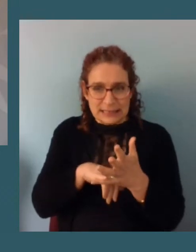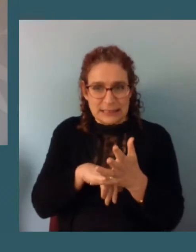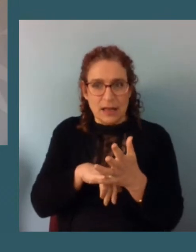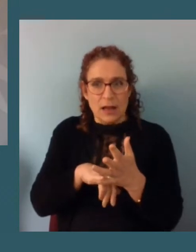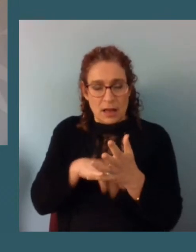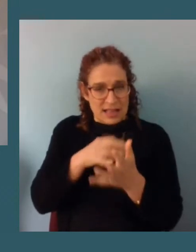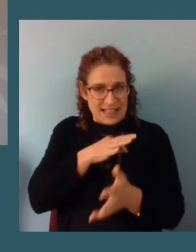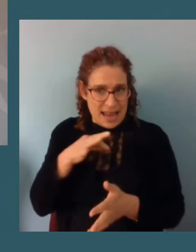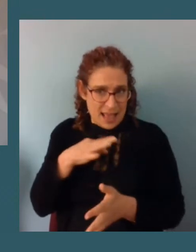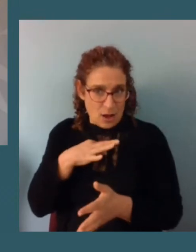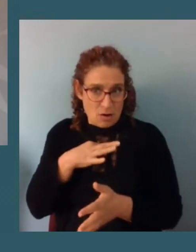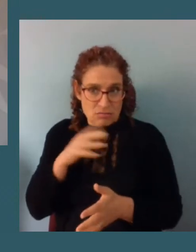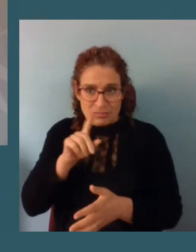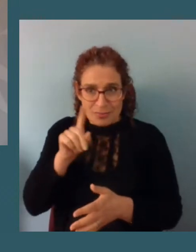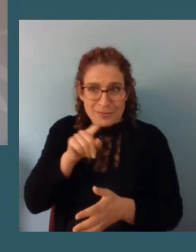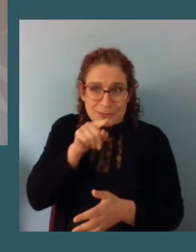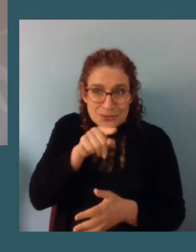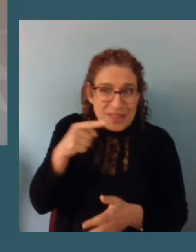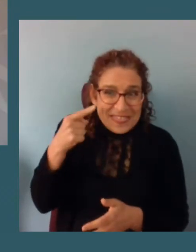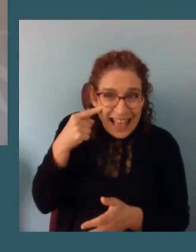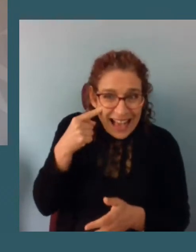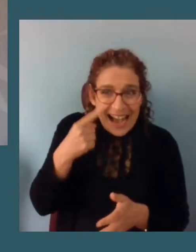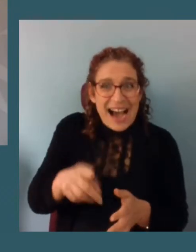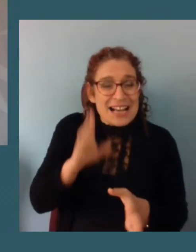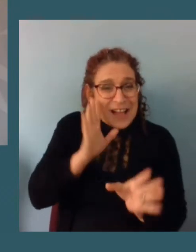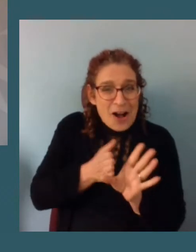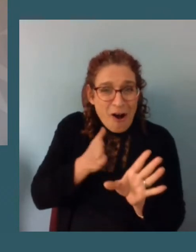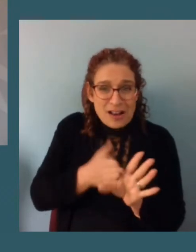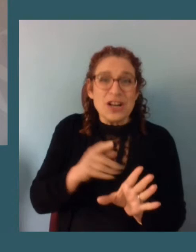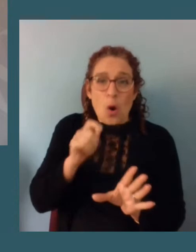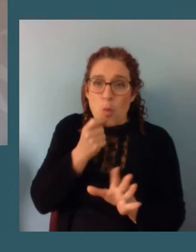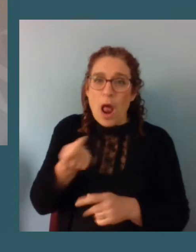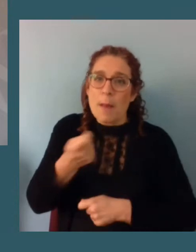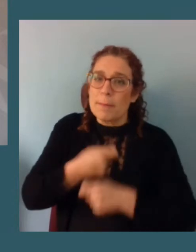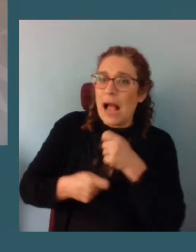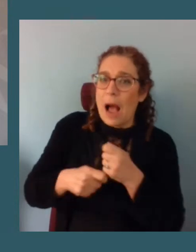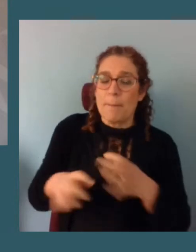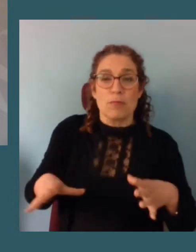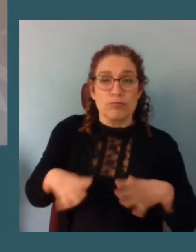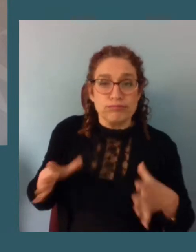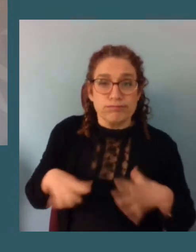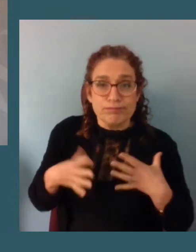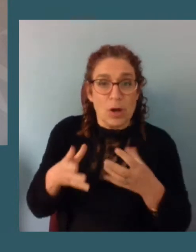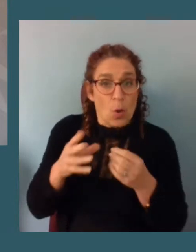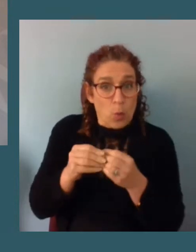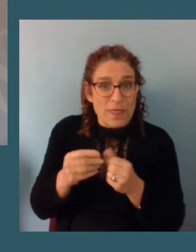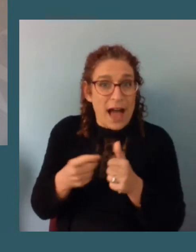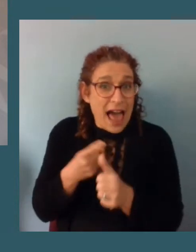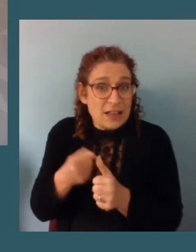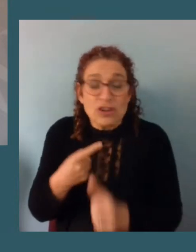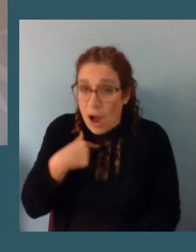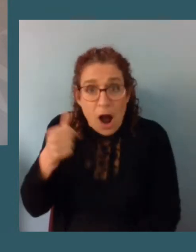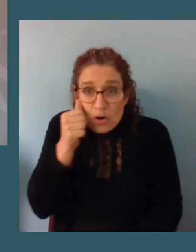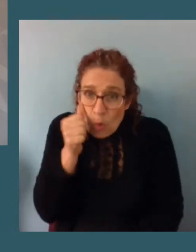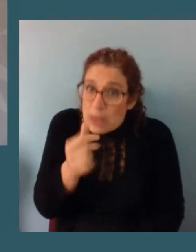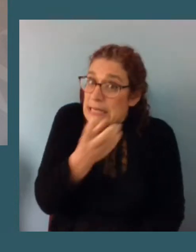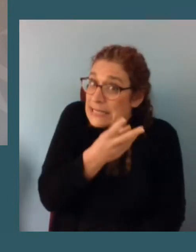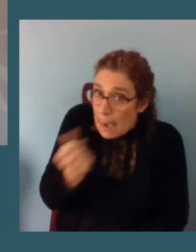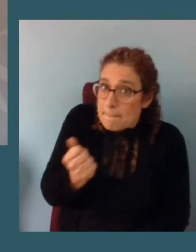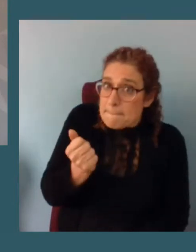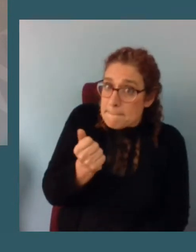any hope in the future that could happen in allergy? I am aware it happens in some clinics, which is amazing, but